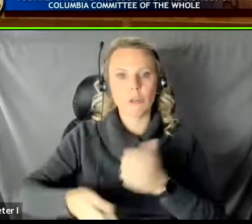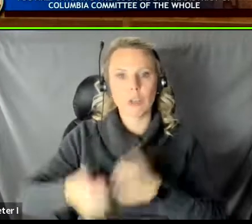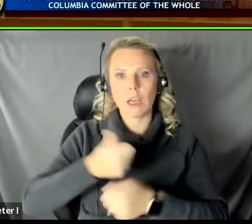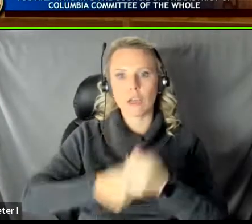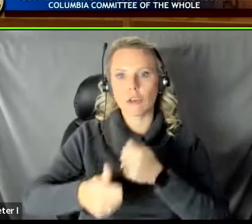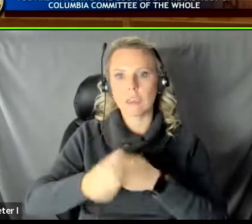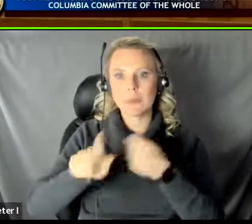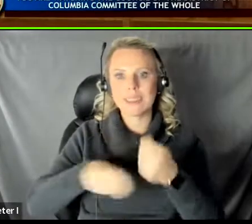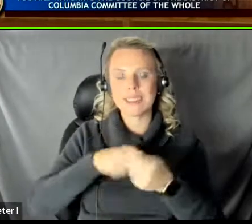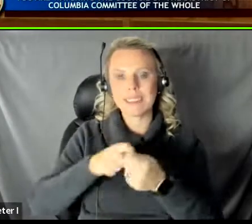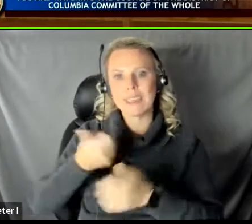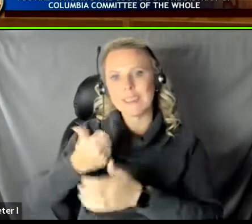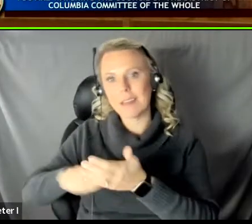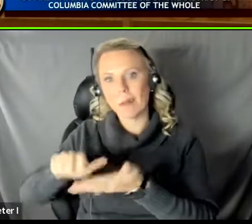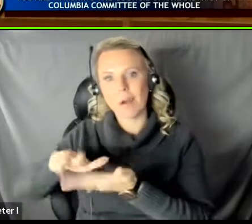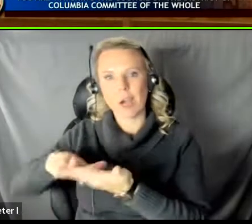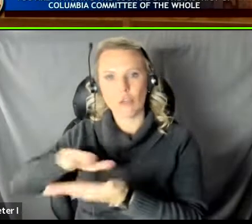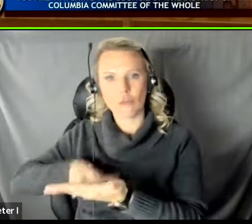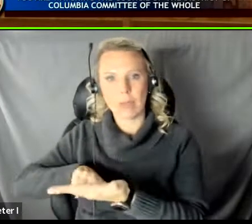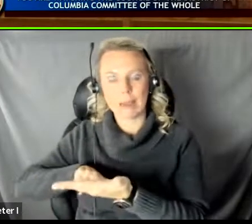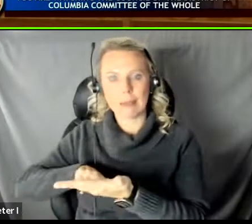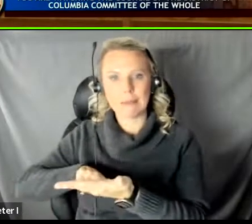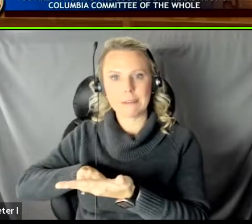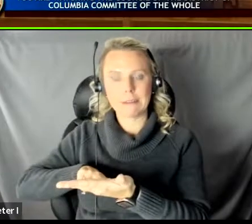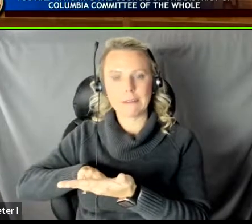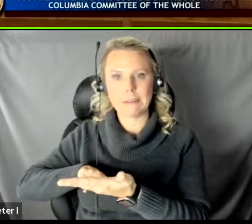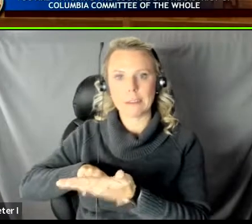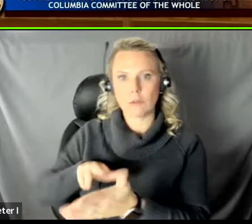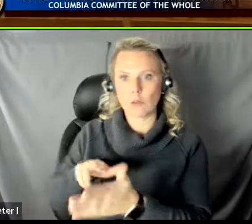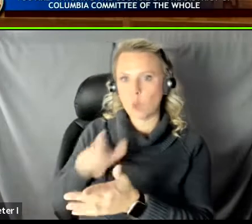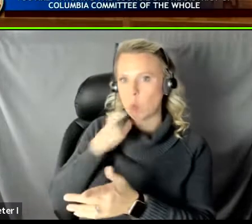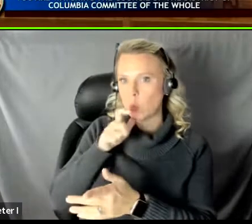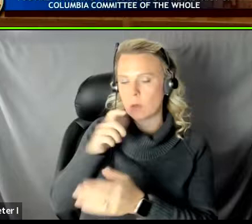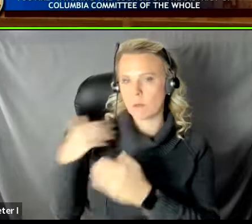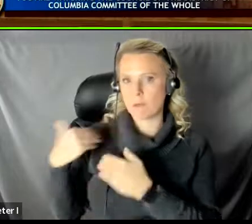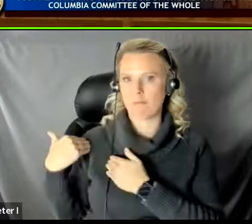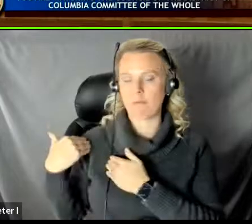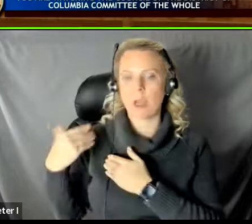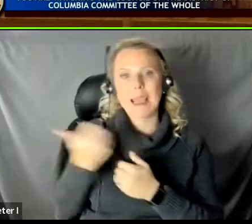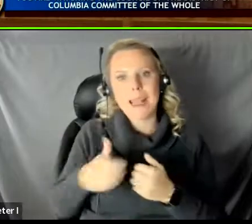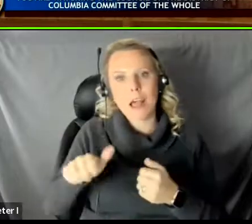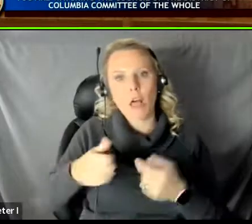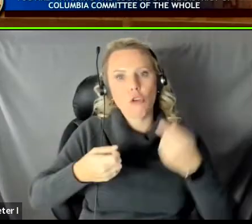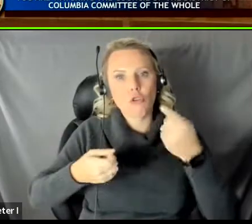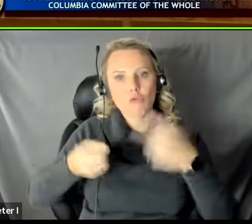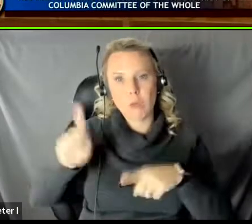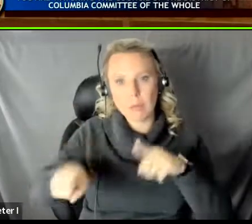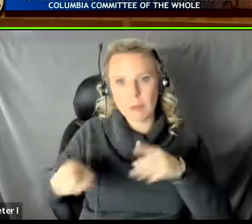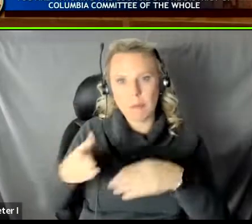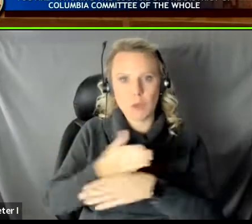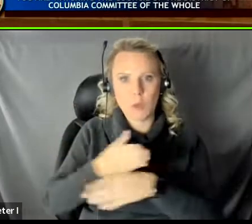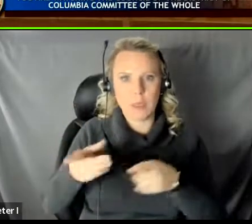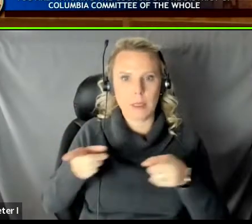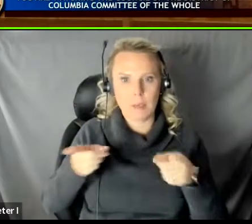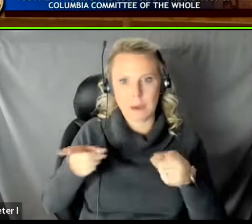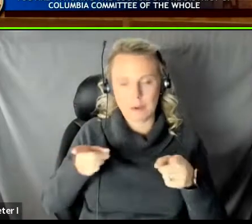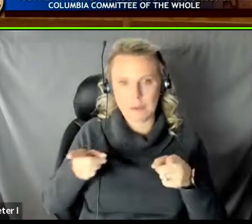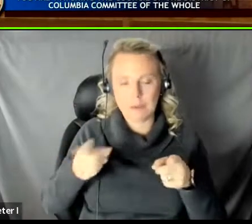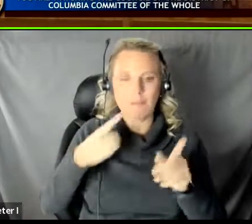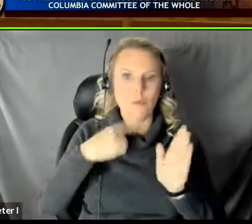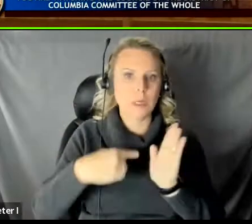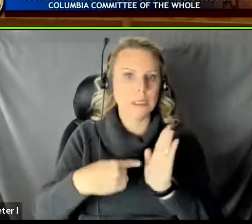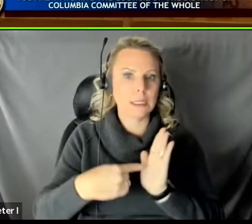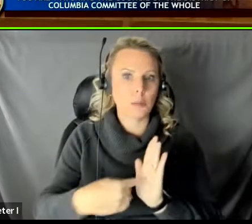specific subcontract in question and, quote, any other agreement between the parties, unquote. For